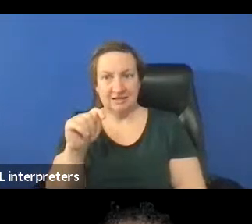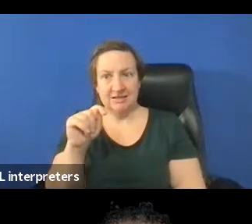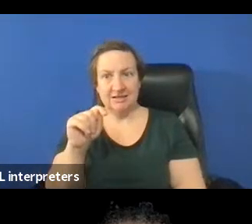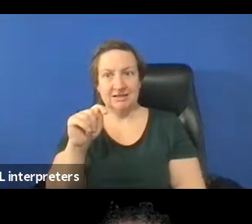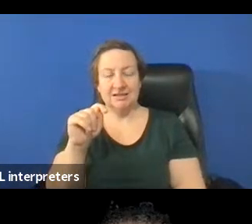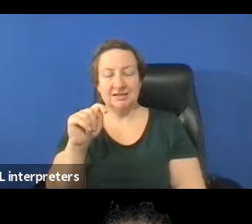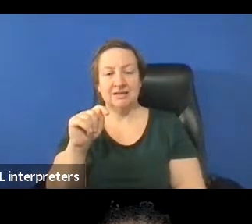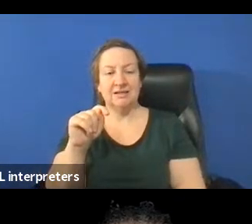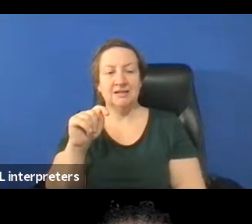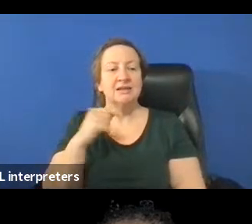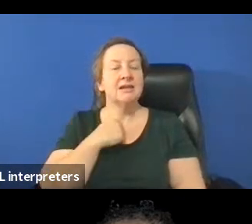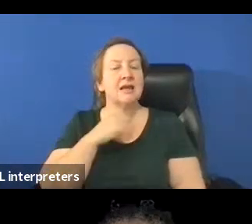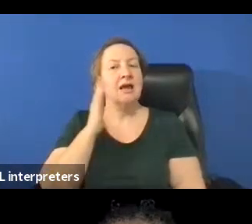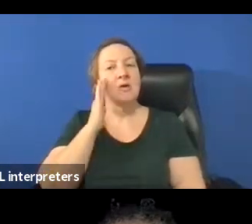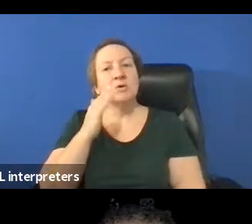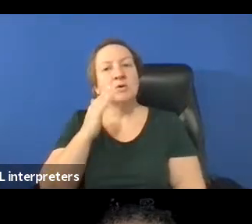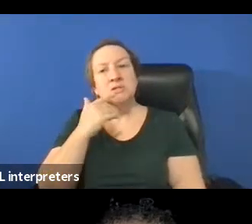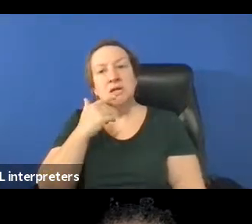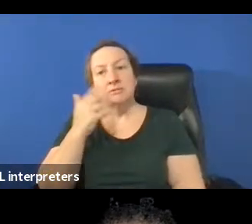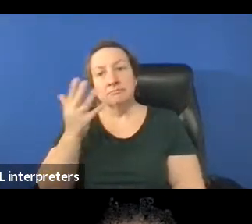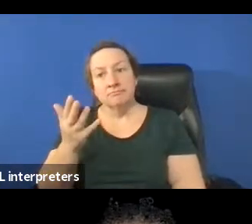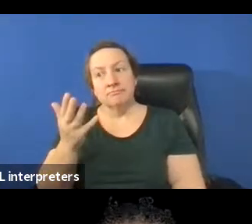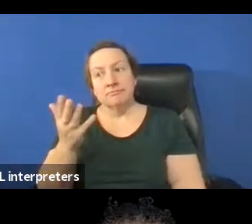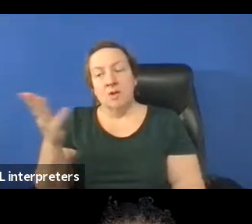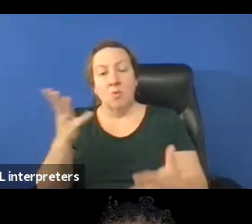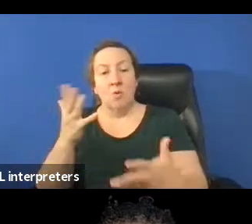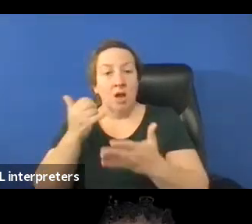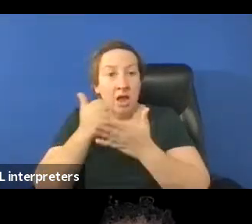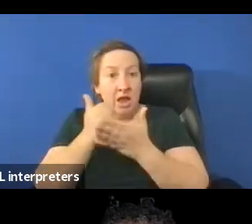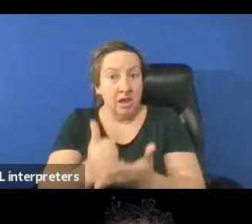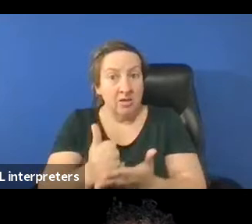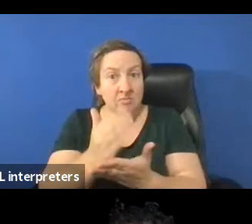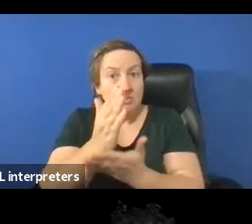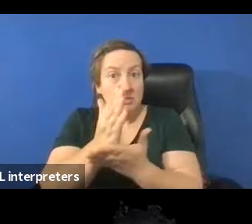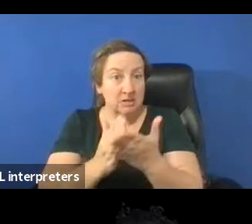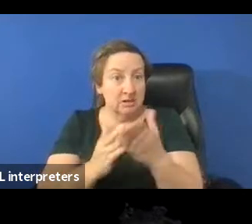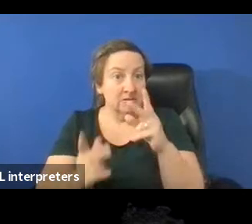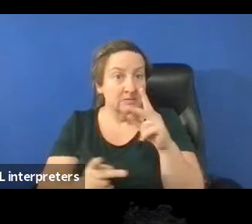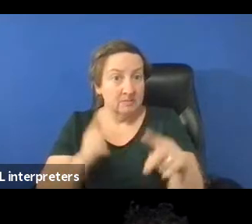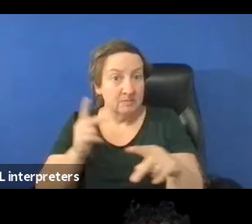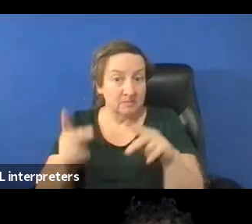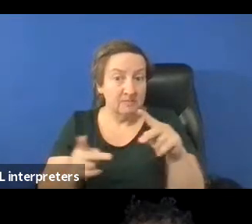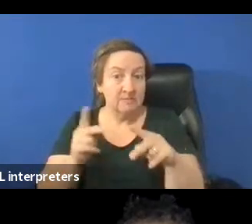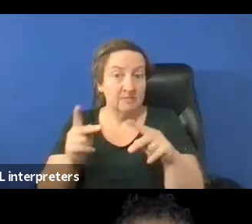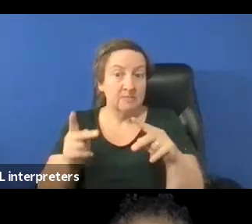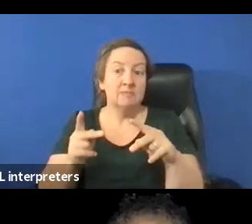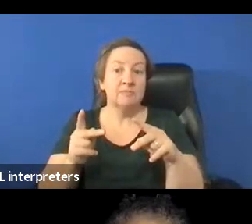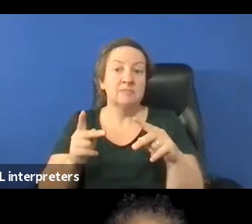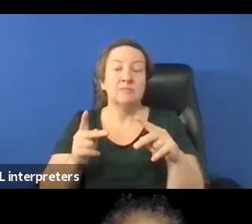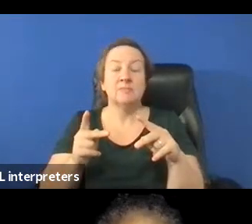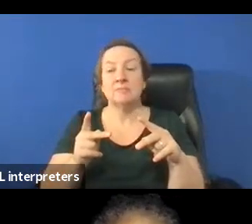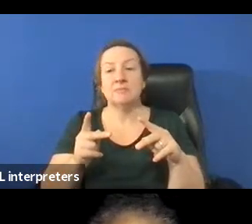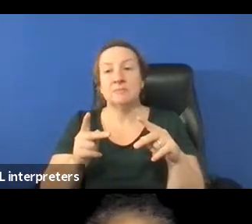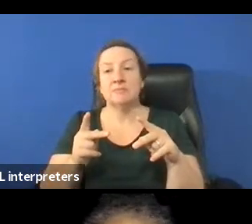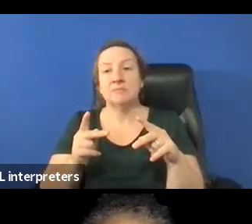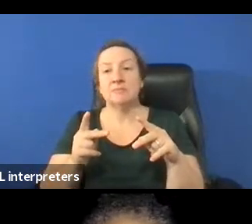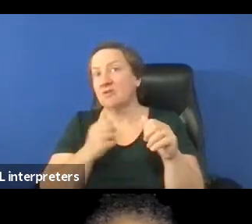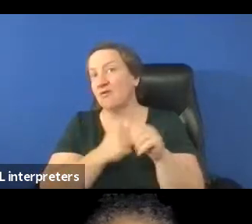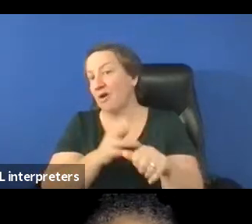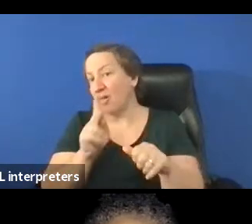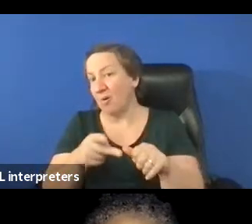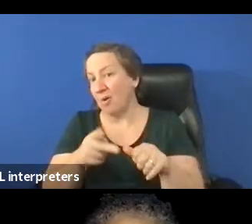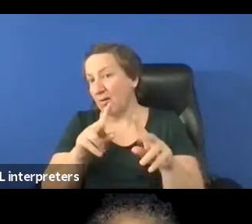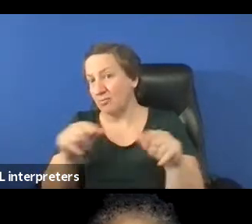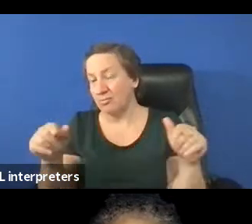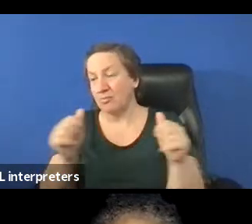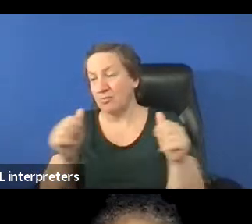I would say that what helped for some people, just doing some follow-up